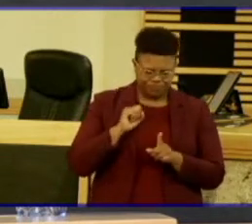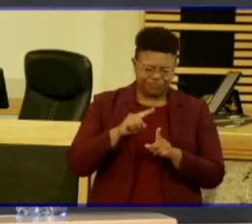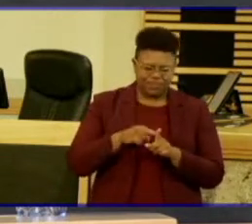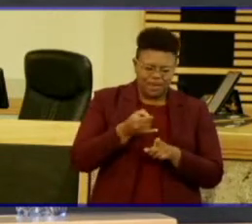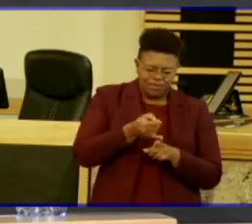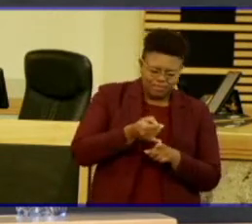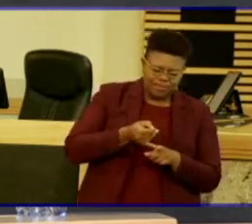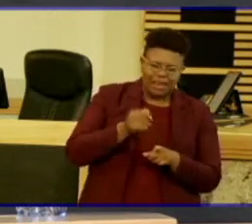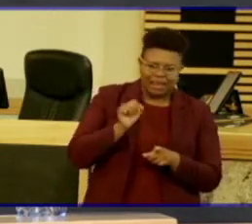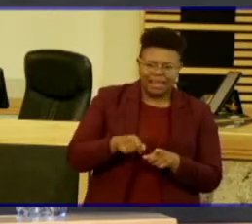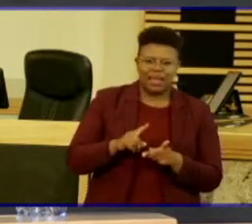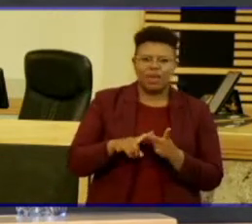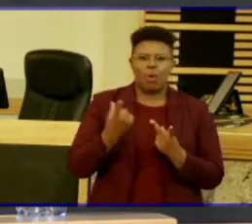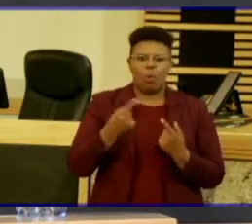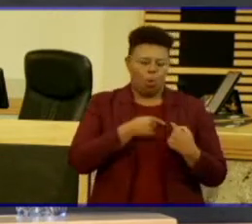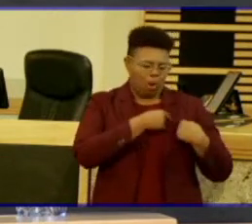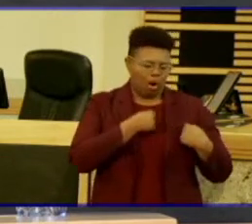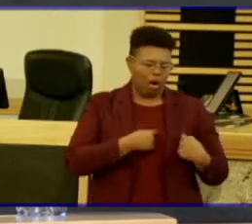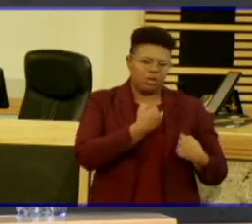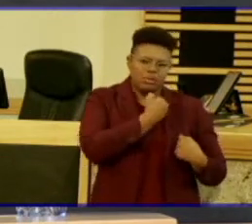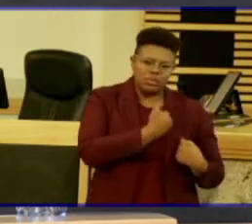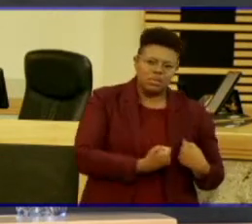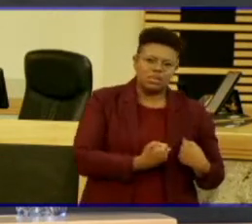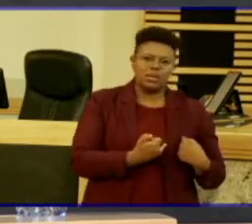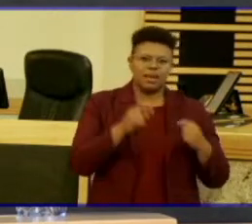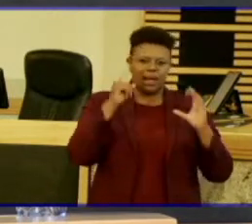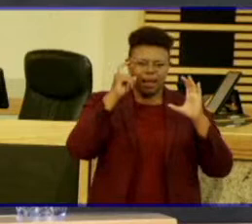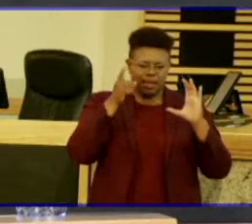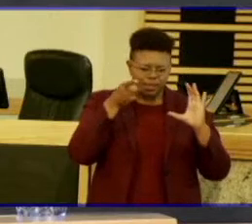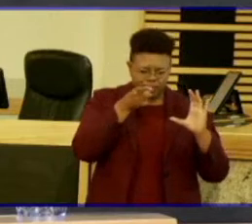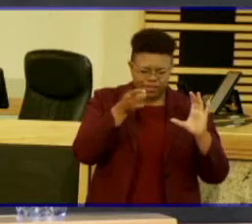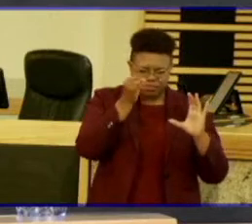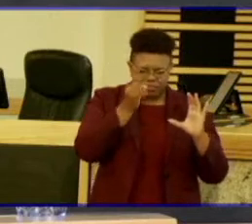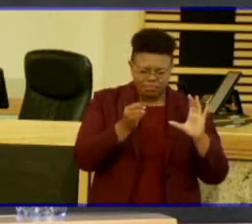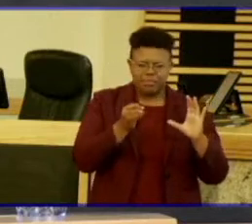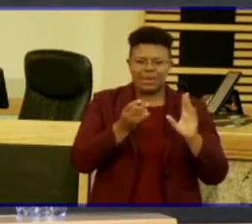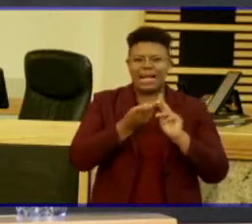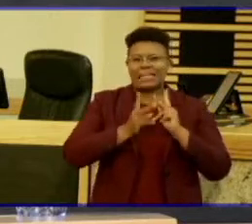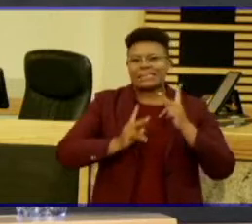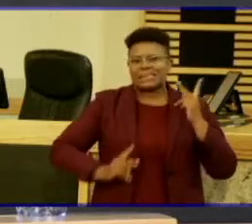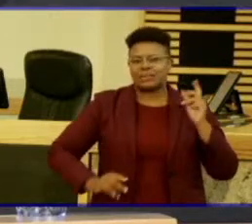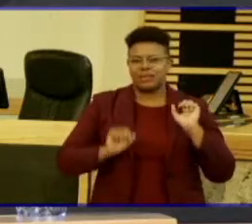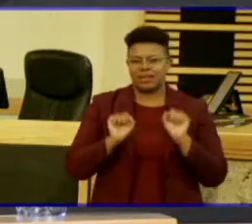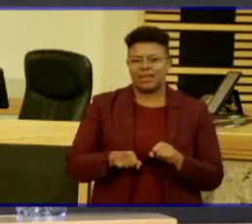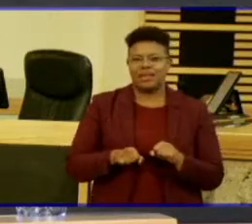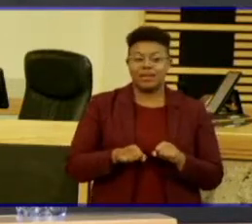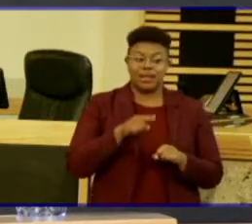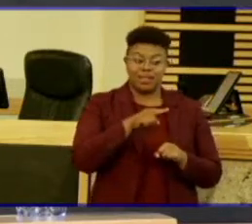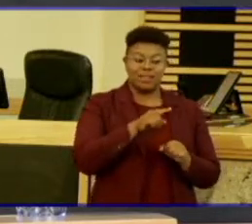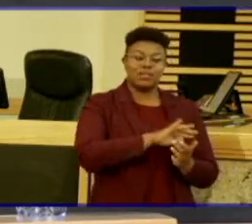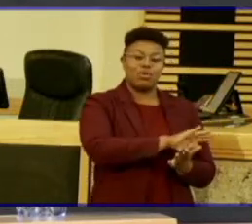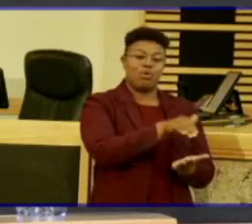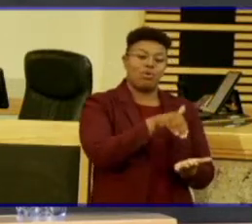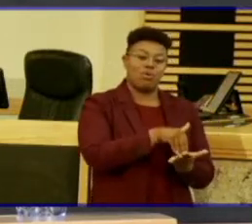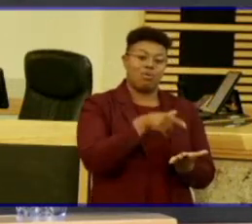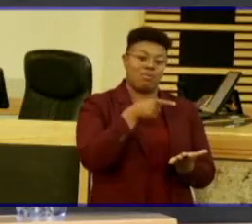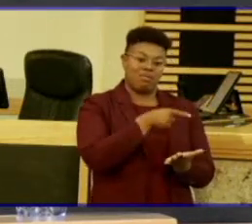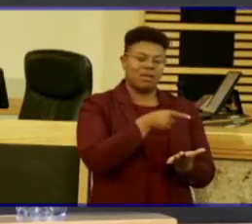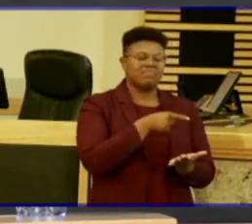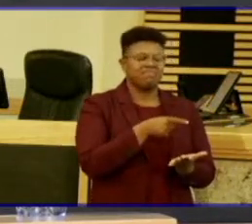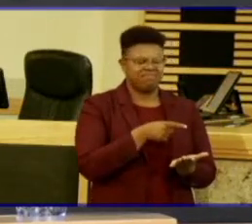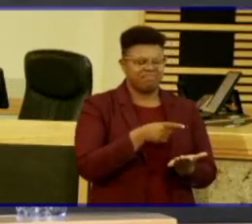and advanced cardiology, imaging, and surgical procedures. Nelson Mandela Academic Hospital has